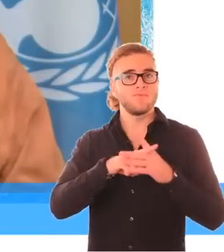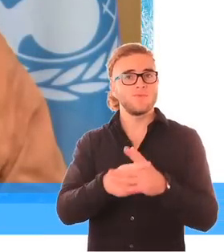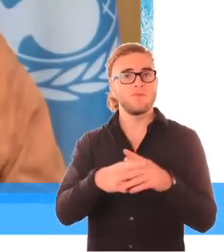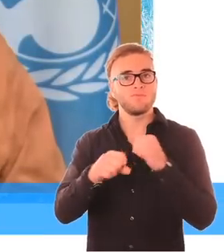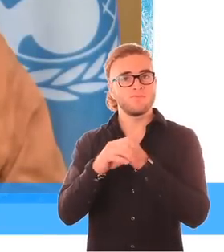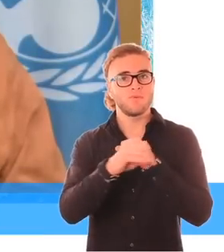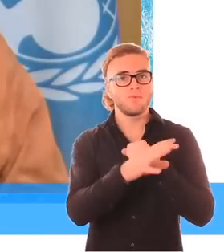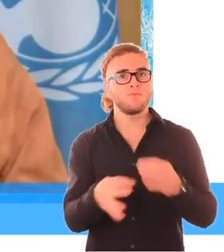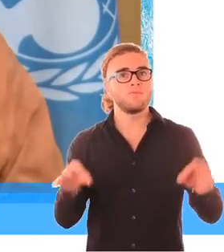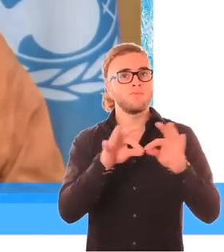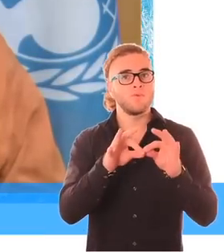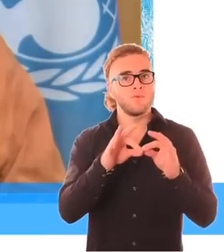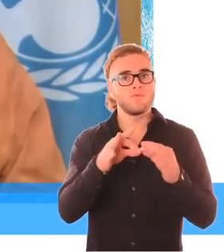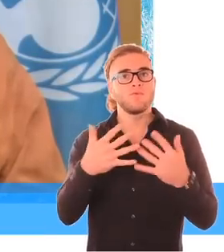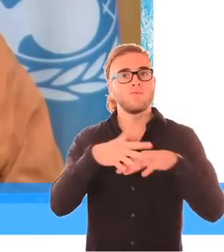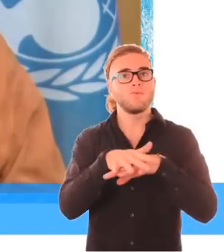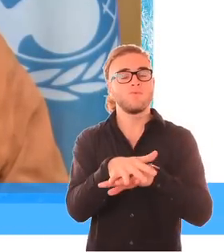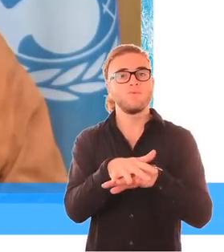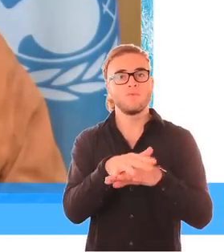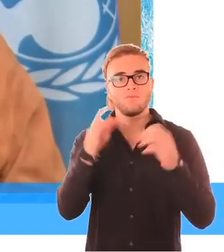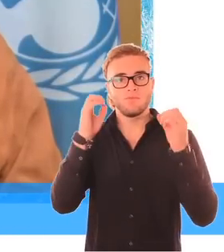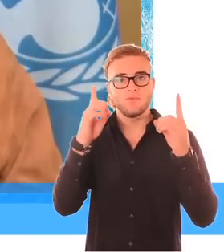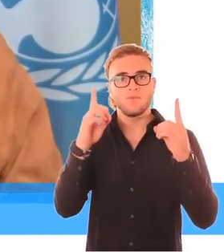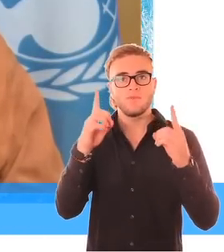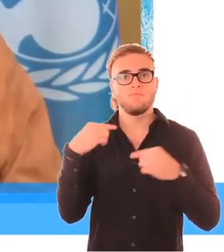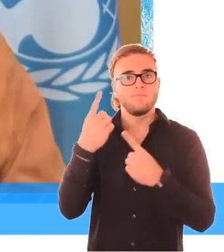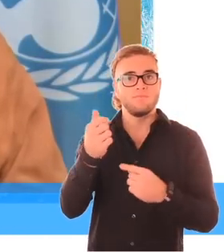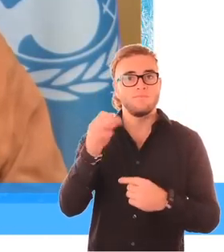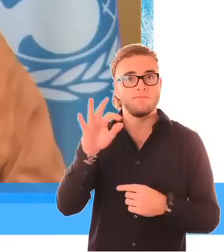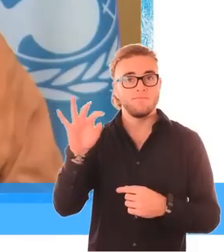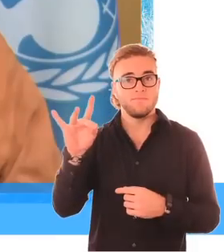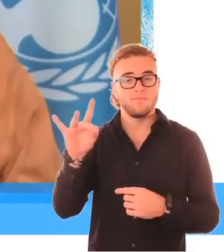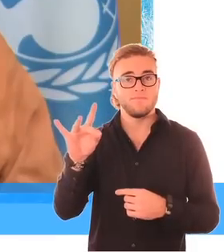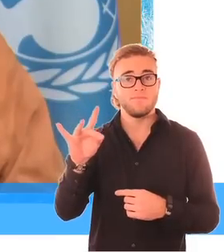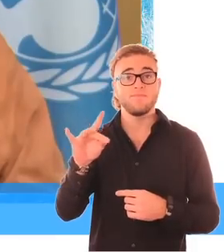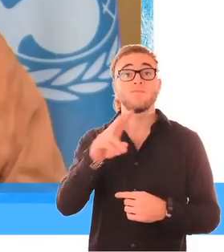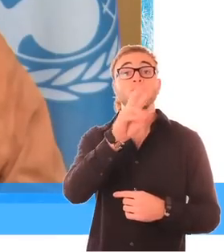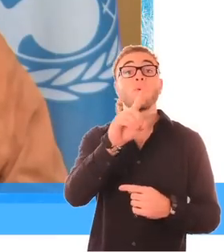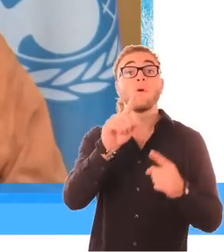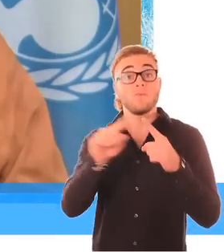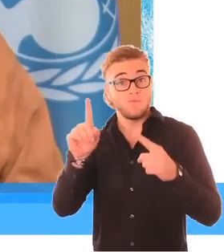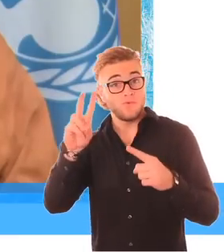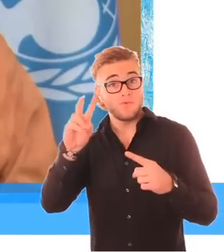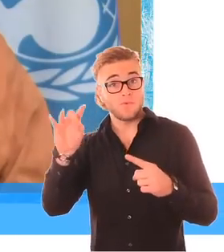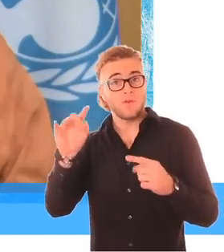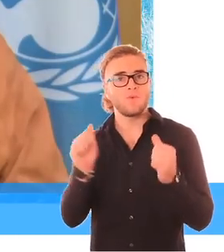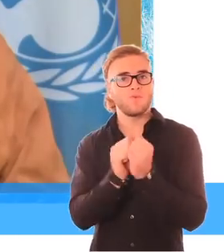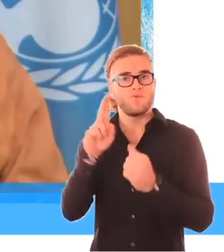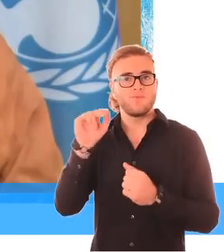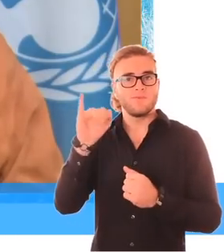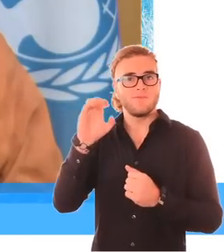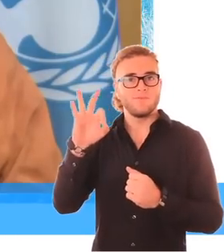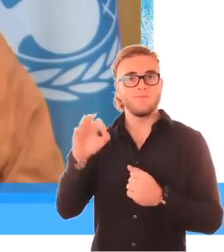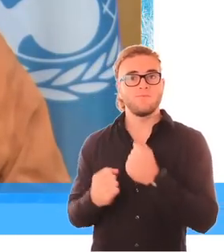promoting the principles of inclusive education in 1998. And from 2001 till